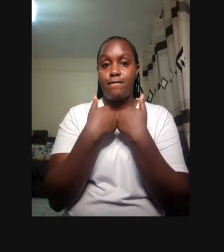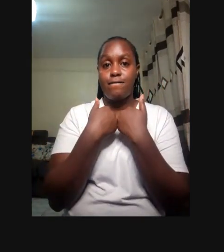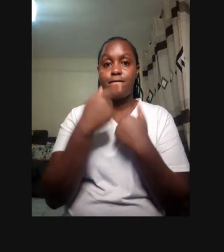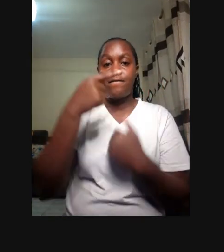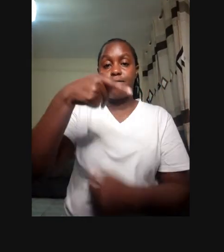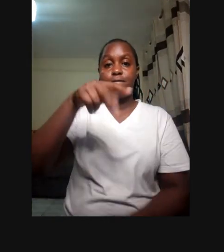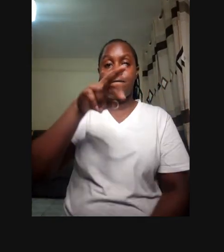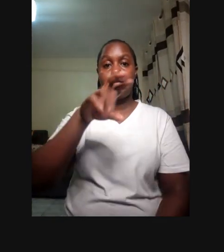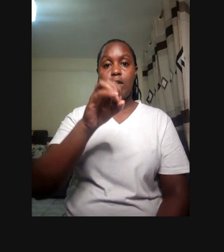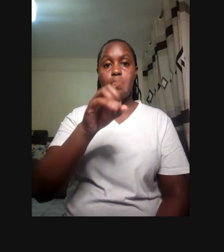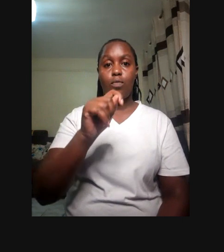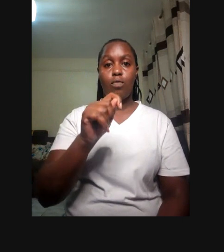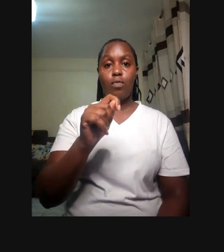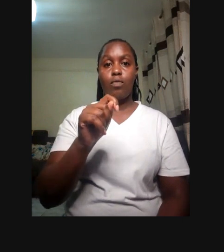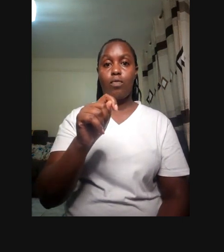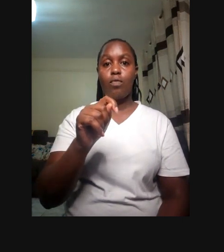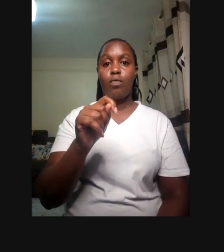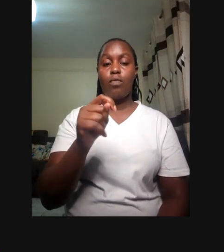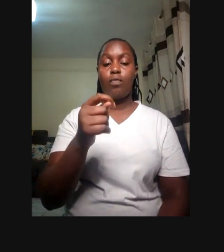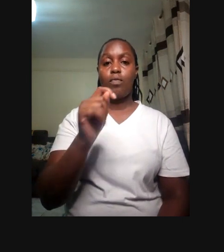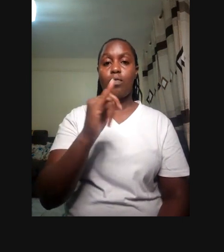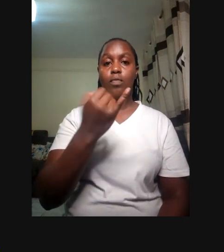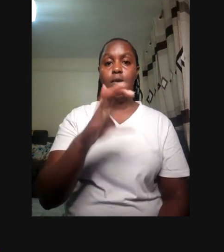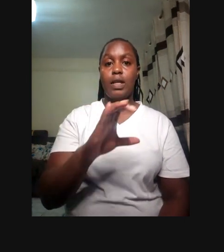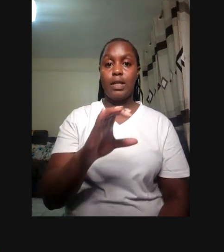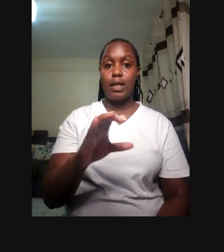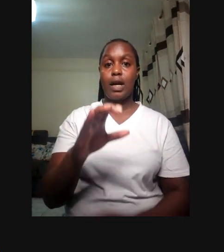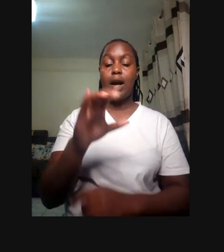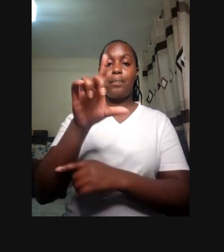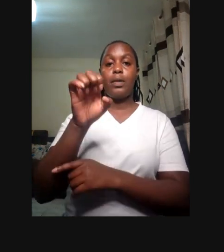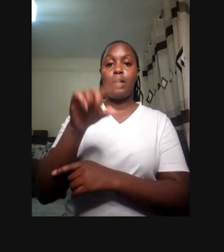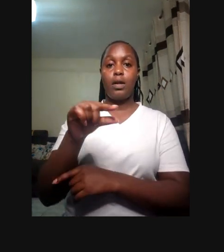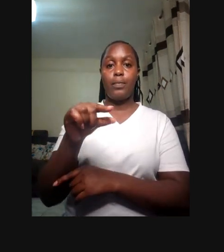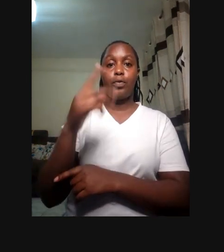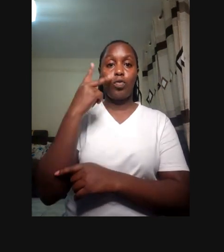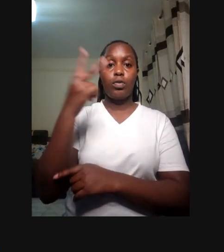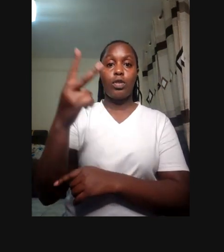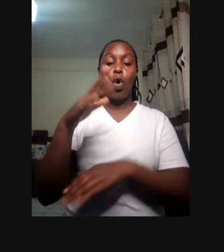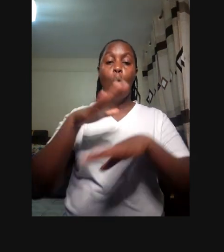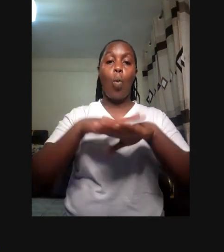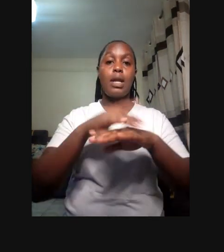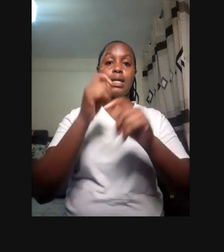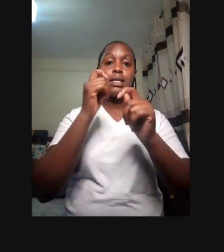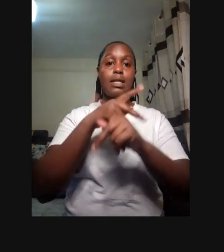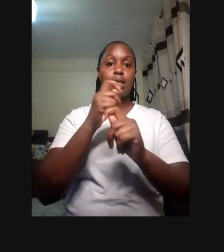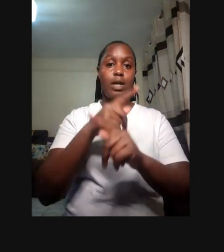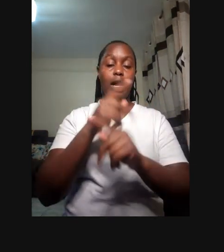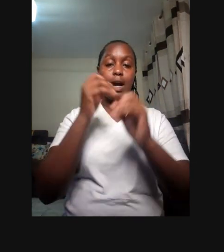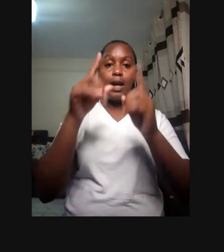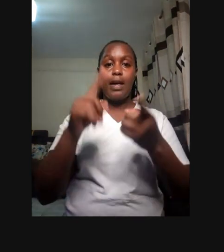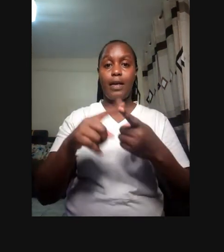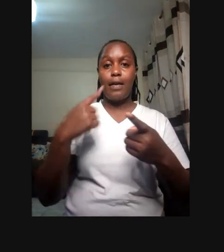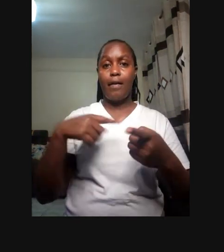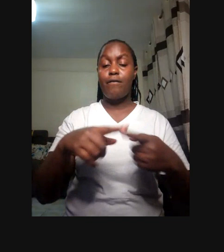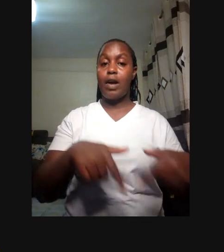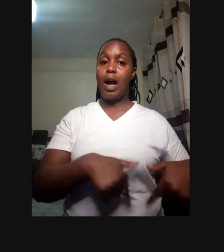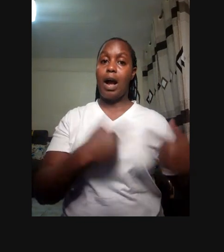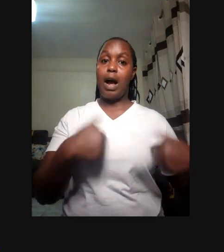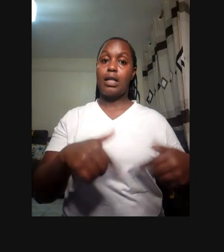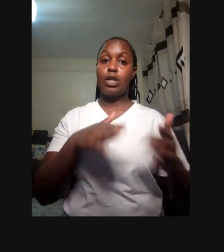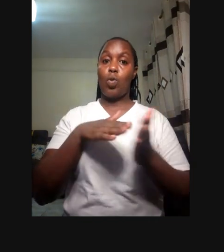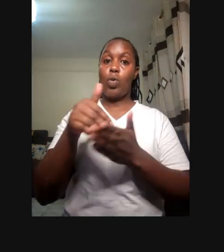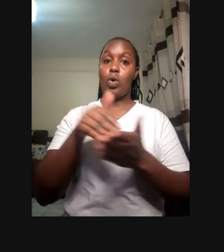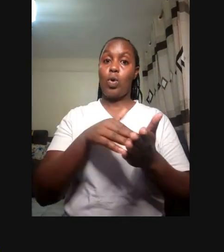She uses dark humor. Like you see on TikTok, hey, if you're not very strong, people there can just tear you down in